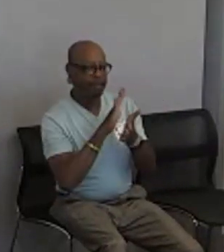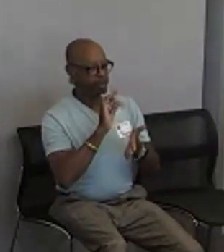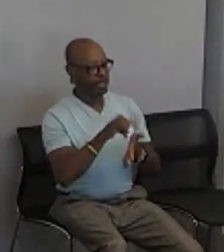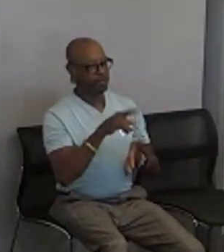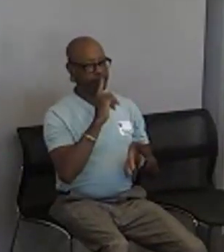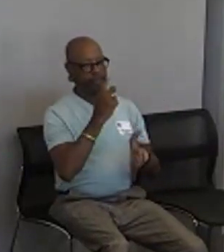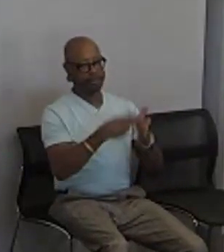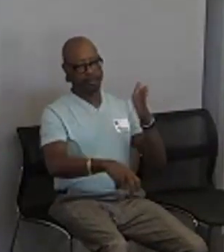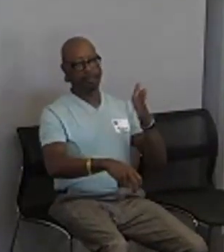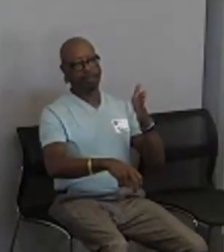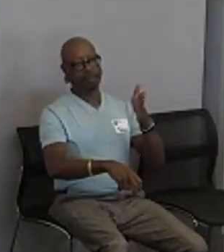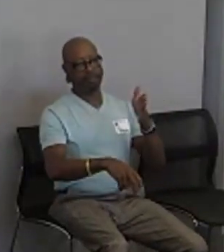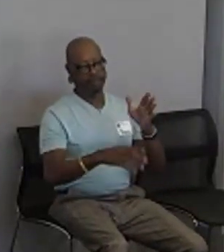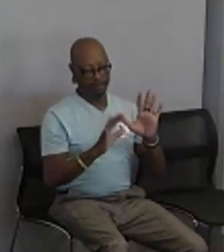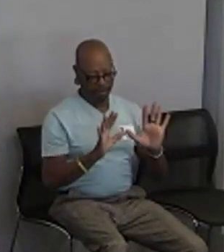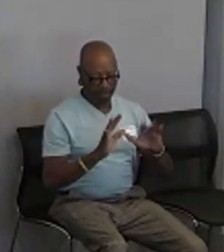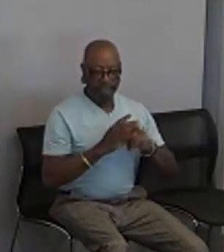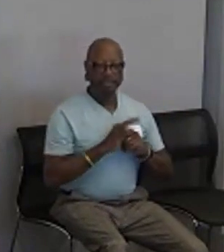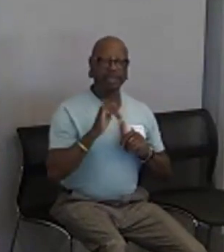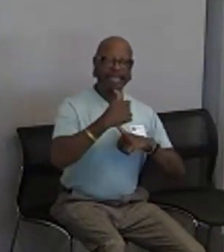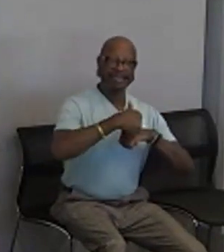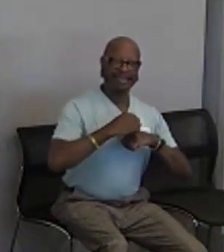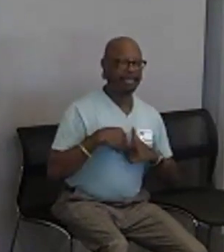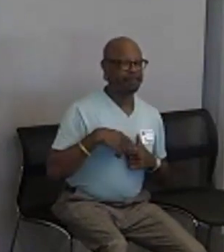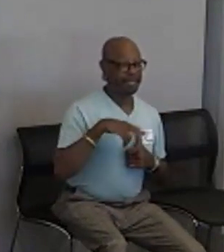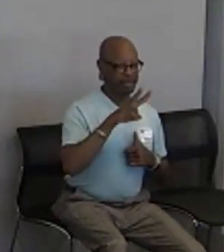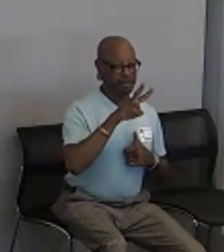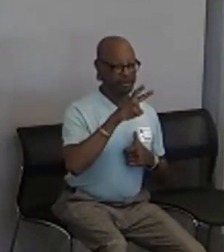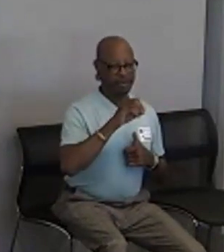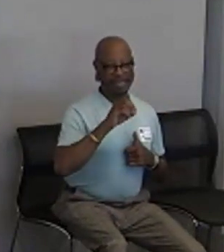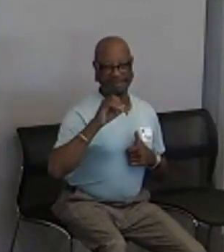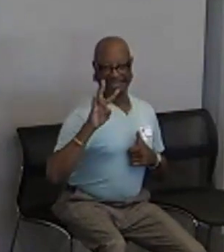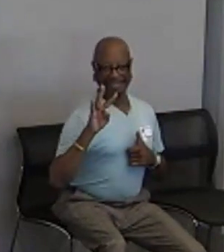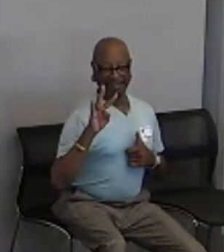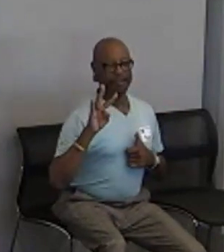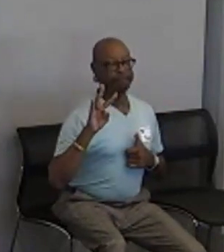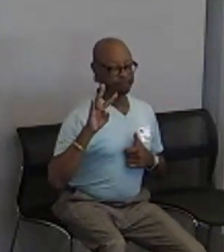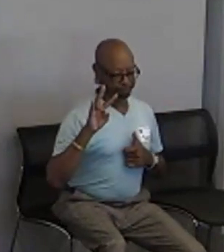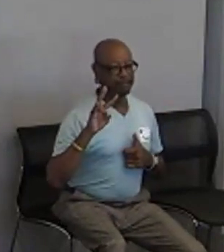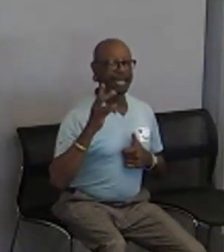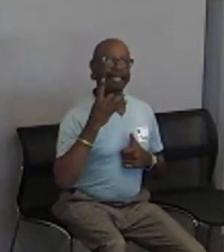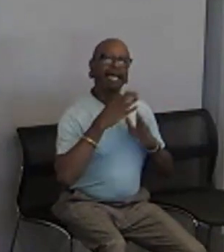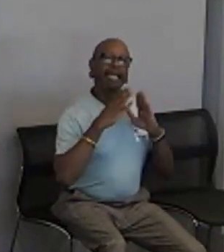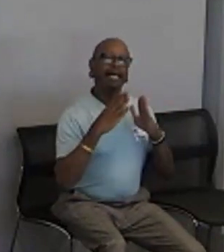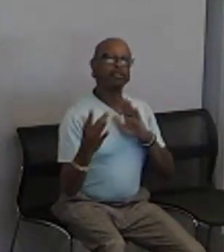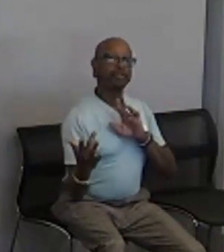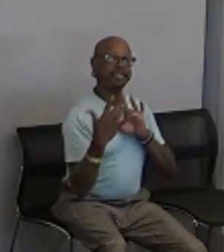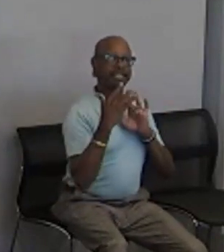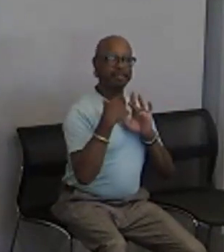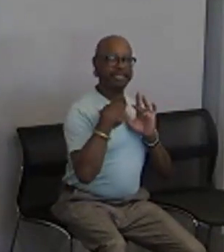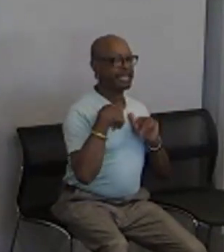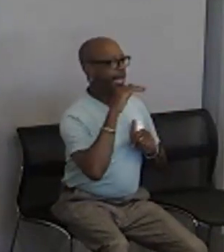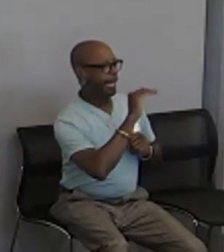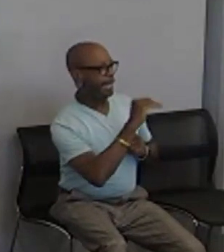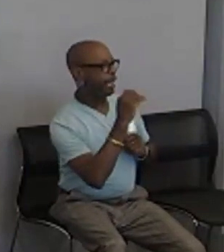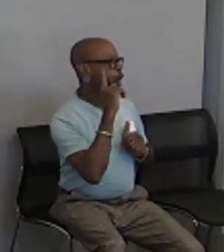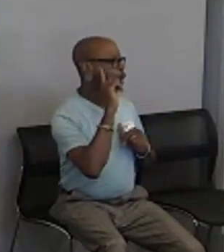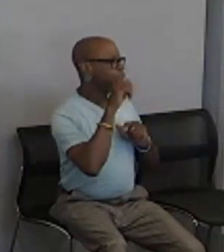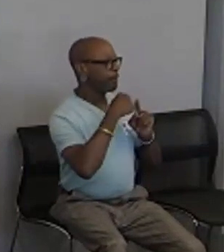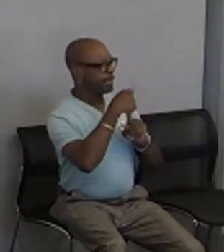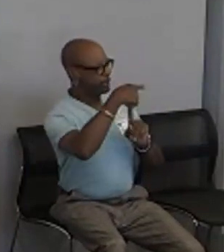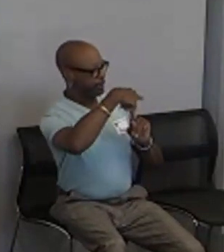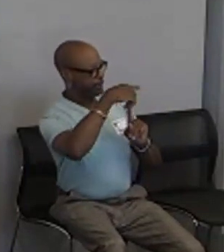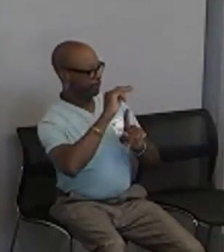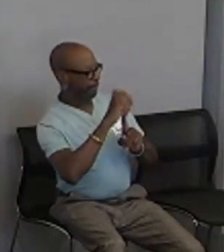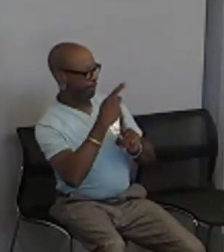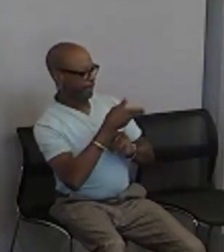And it was at that time in 2007 that the LightHouse reached out to me and said, hey, we heard about this TMAP